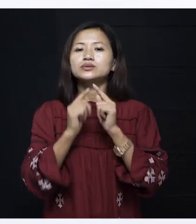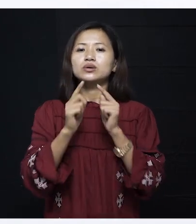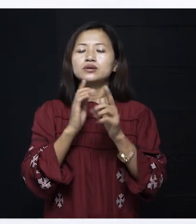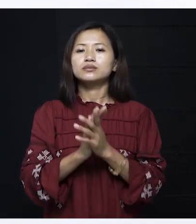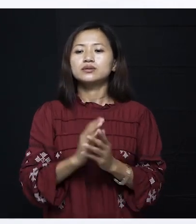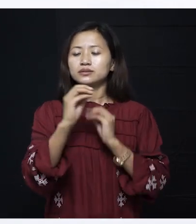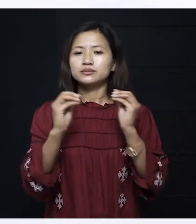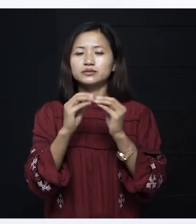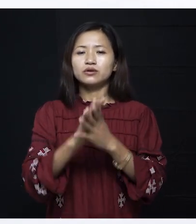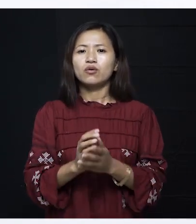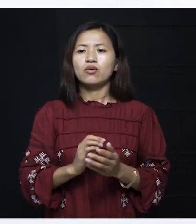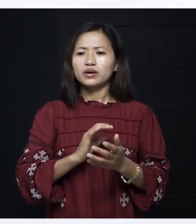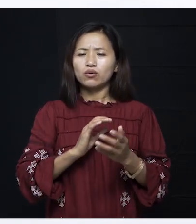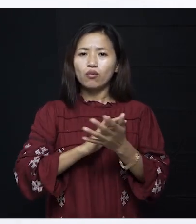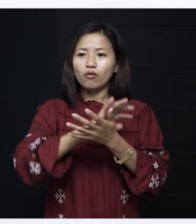about